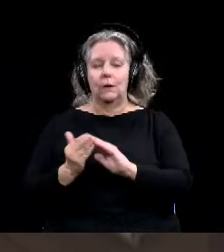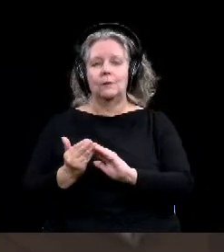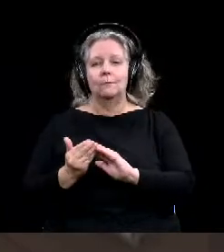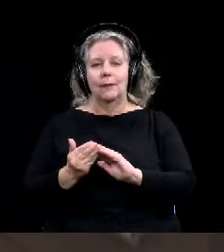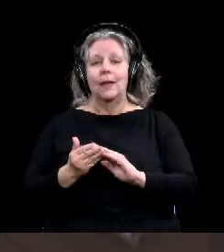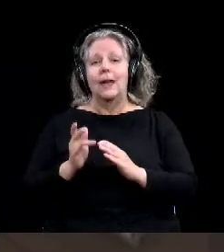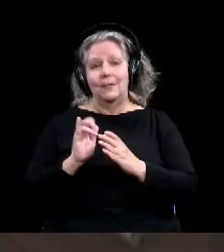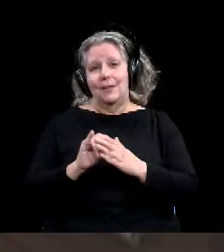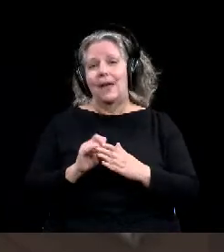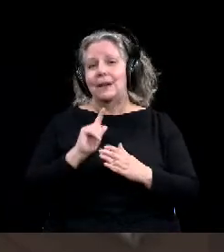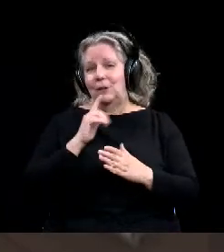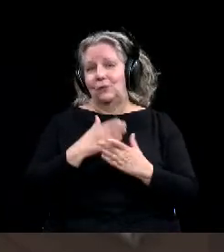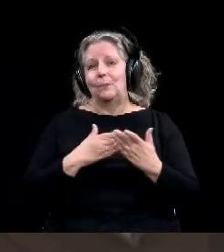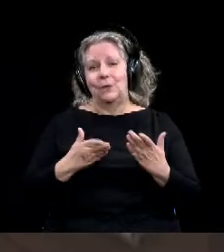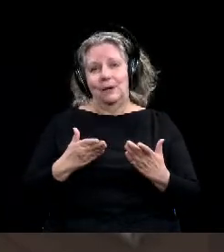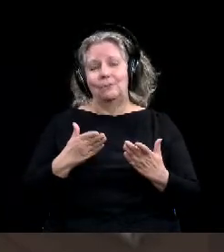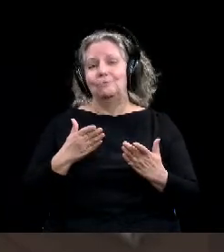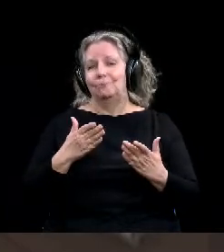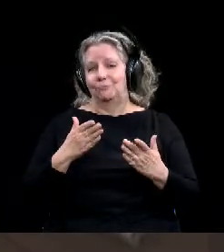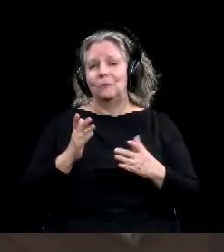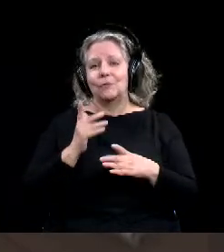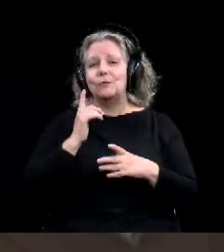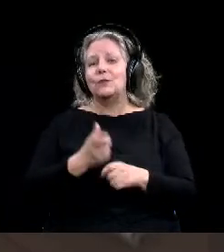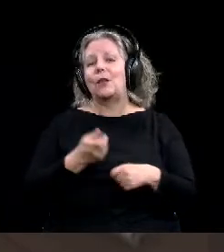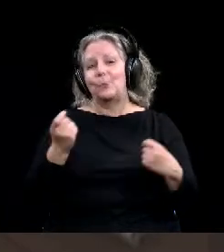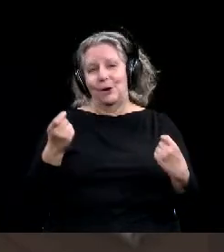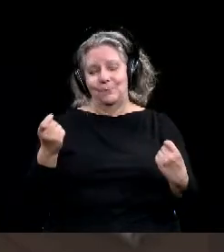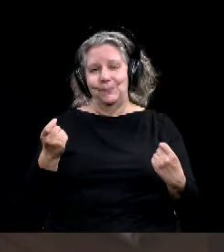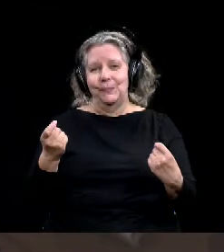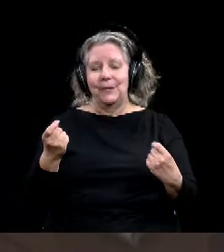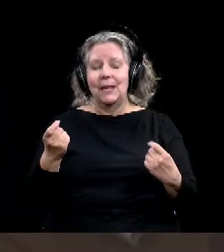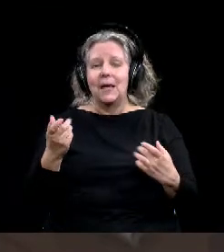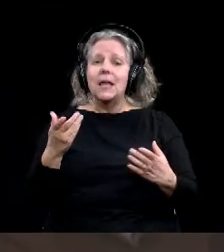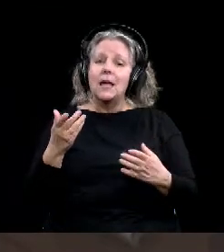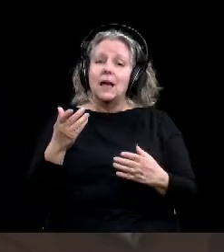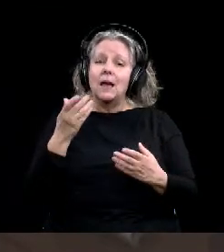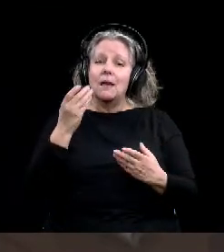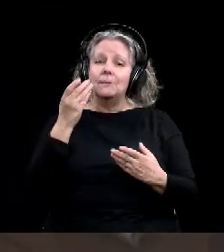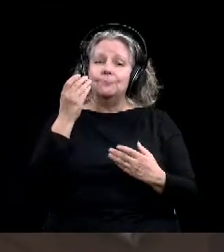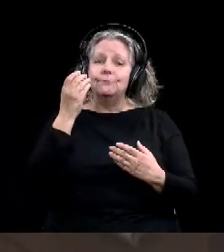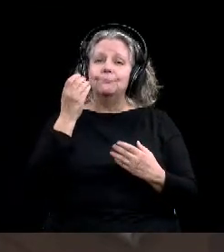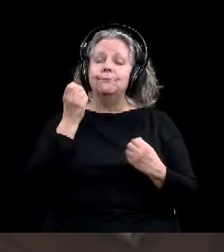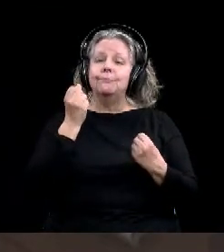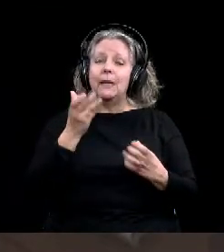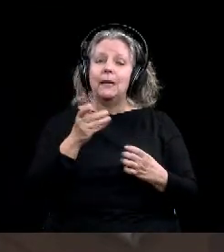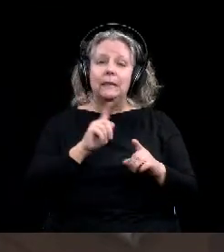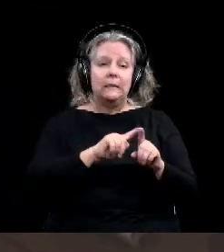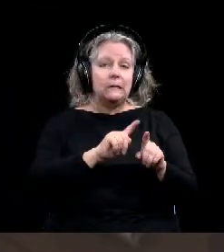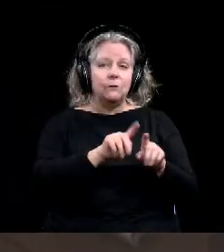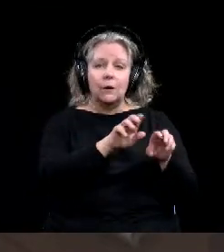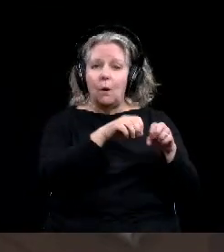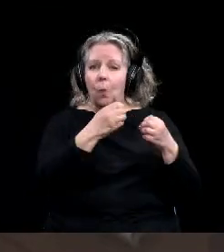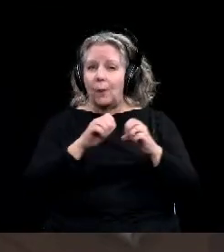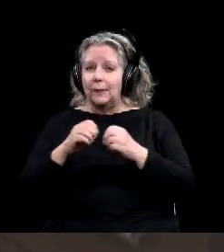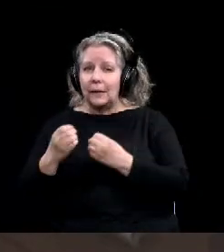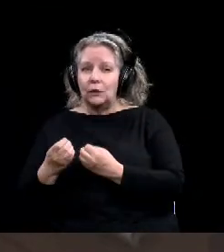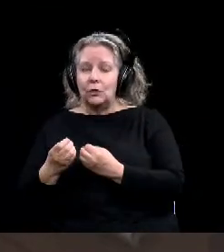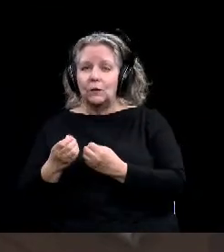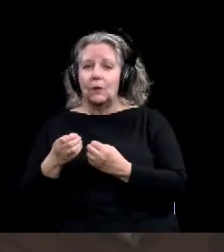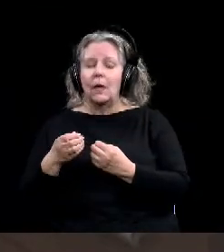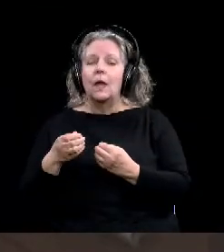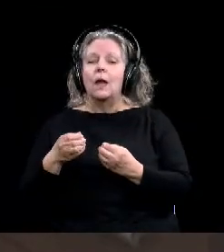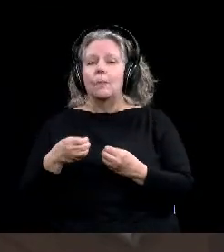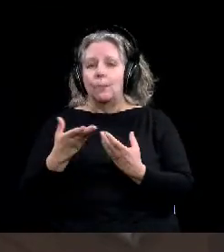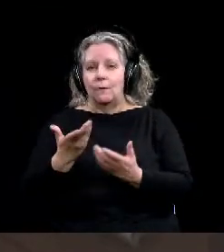lot of local organizations that are giving vaccines. We call these vaccine providers or just providers. A list of